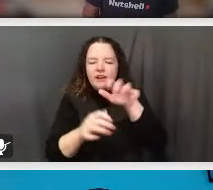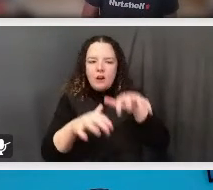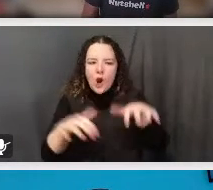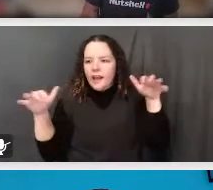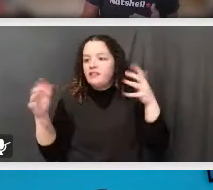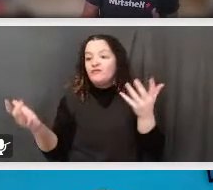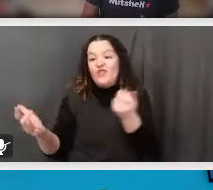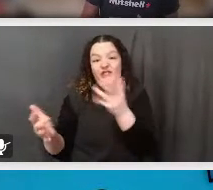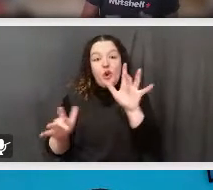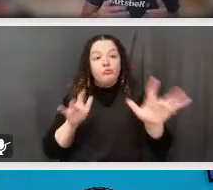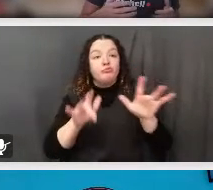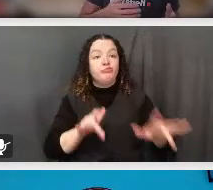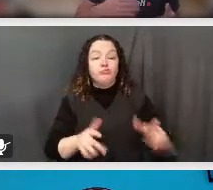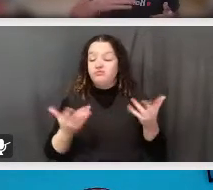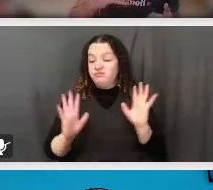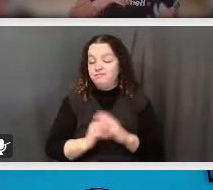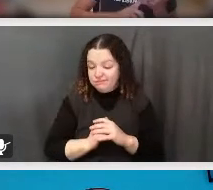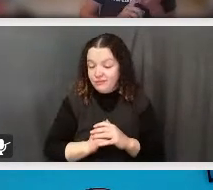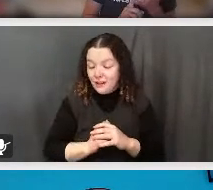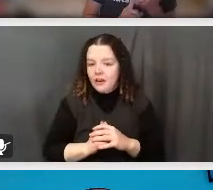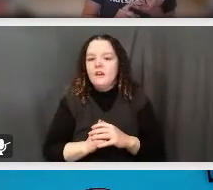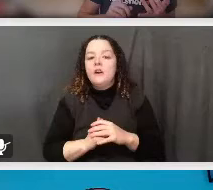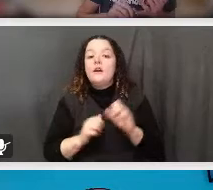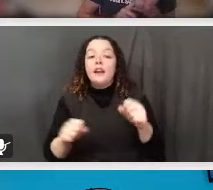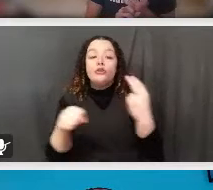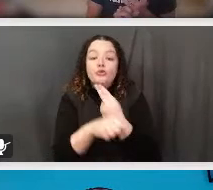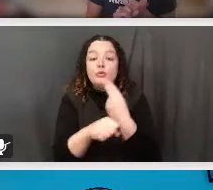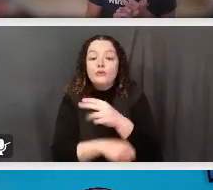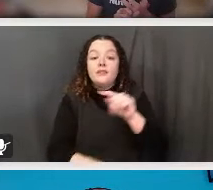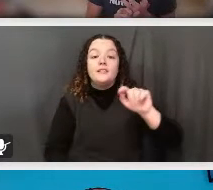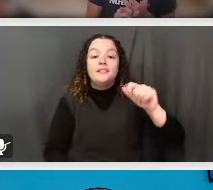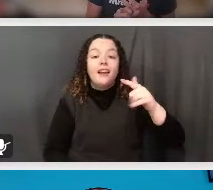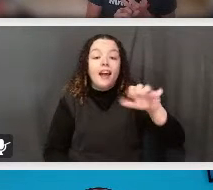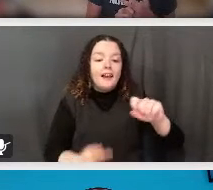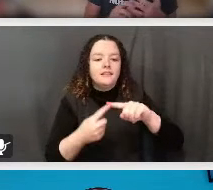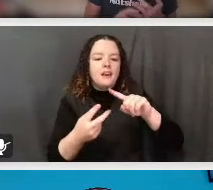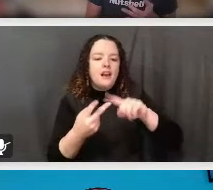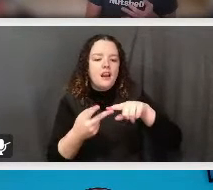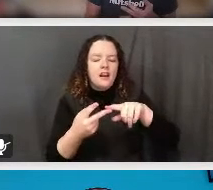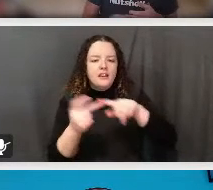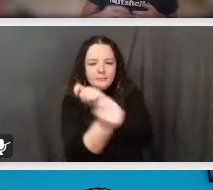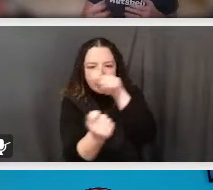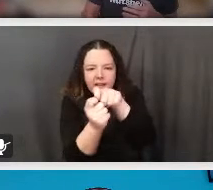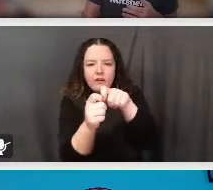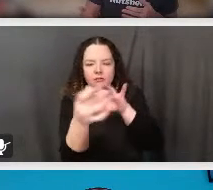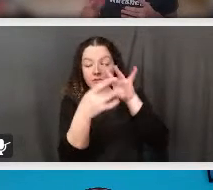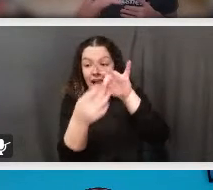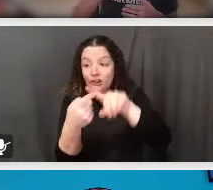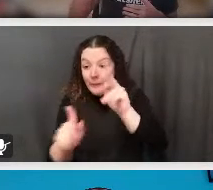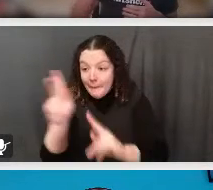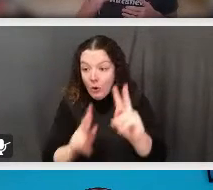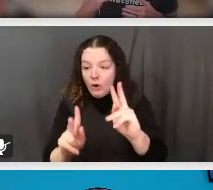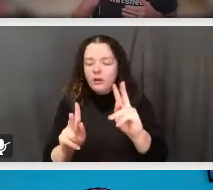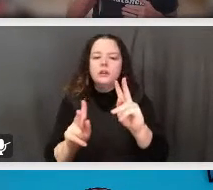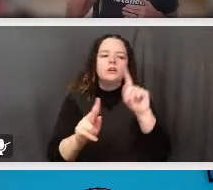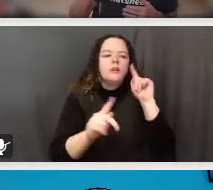So how I mentioned that is you can use the tags that you have or the custom fields that you have attached to people records and just simply go into your